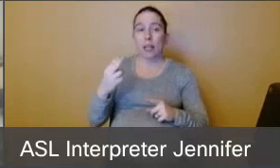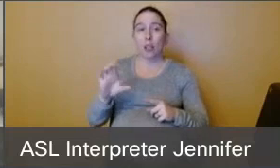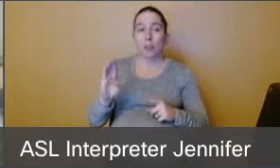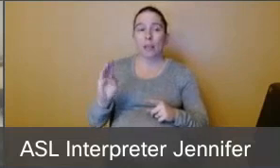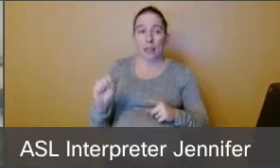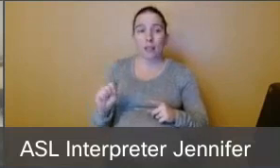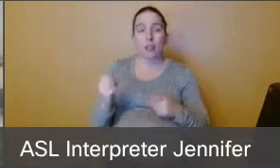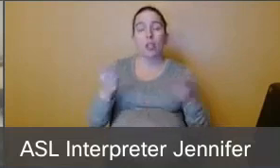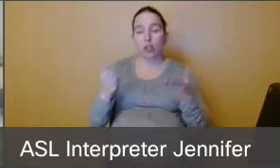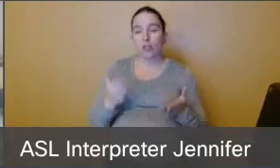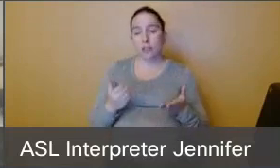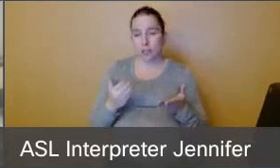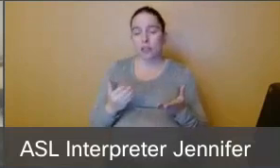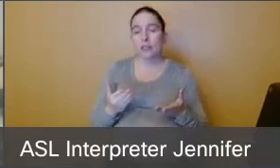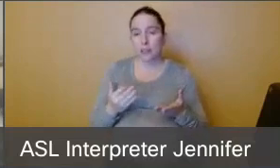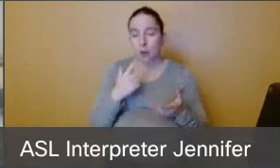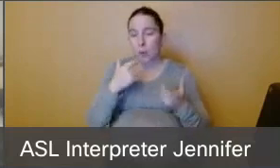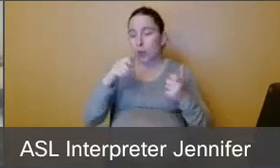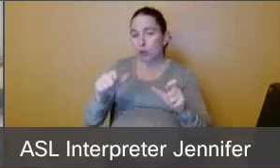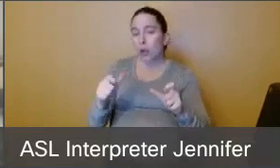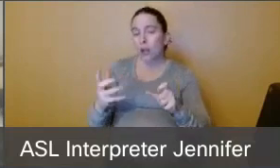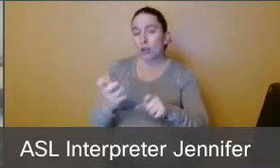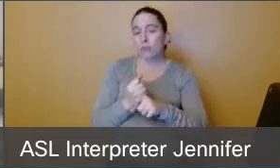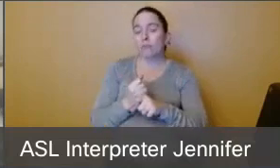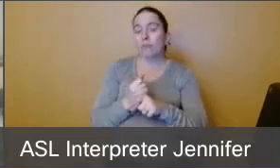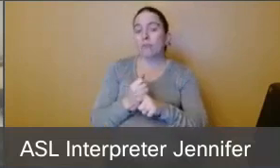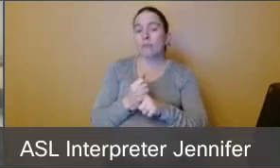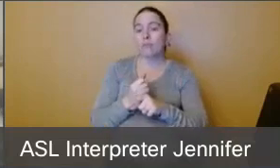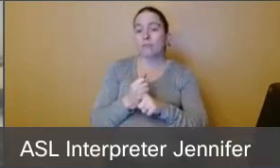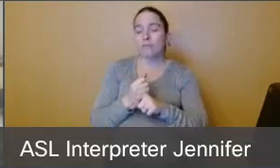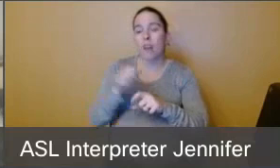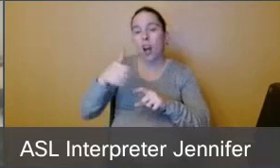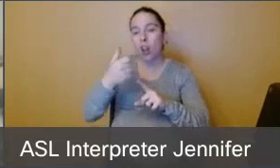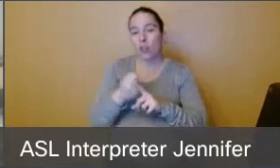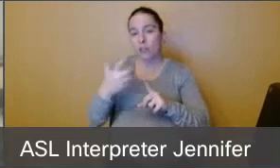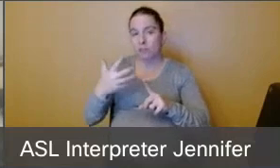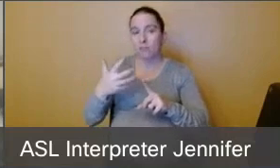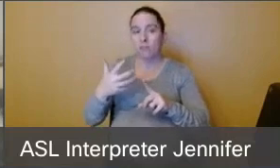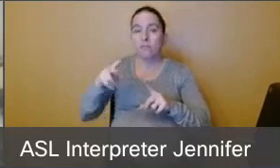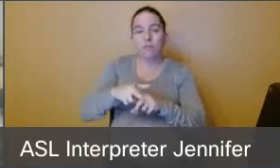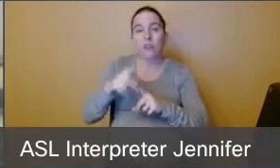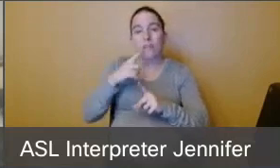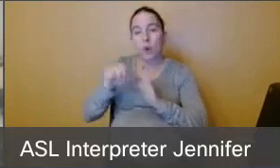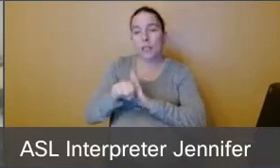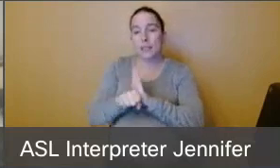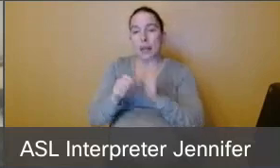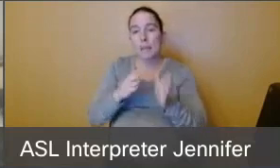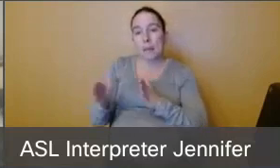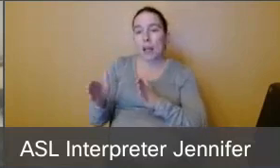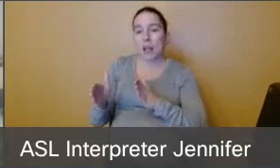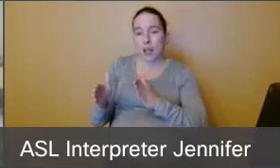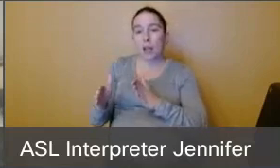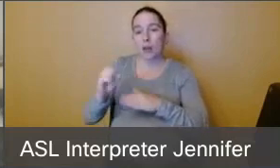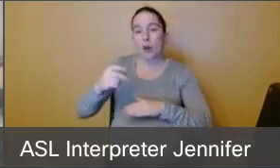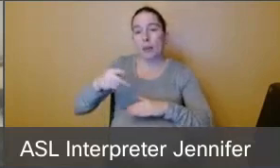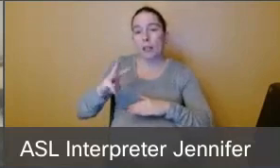and, working to secure similar extension, Allison, as you had indicated, to the state plan delivered OPWD supports